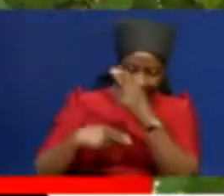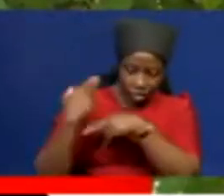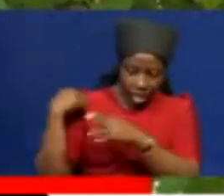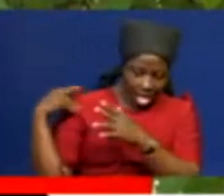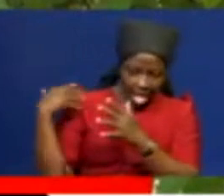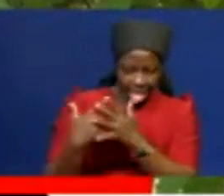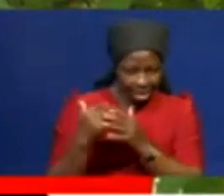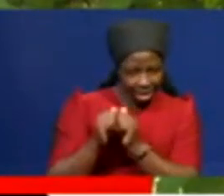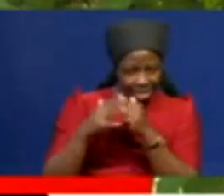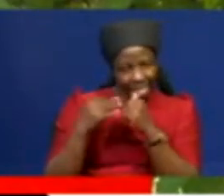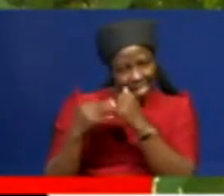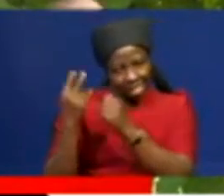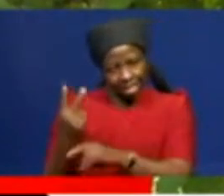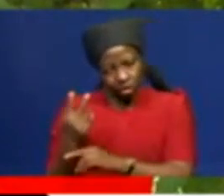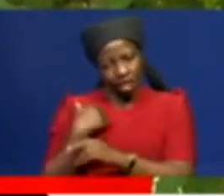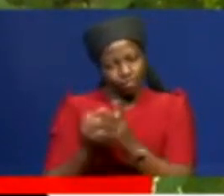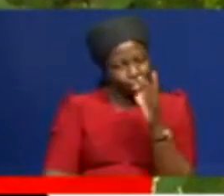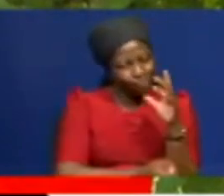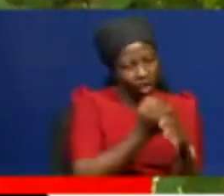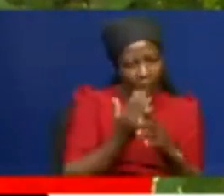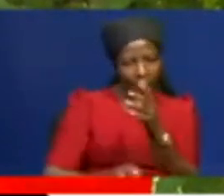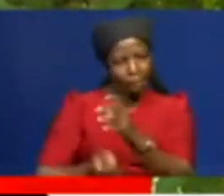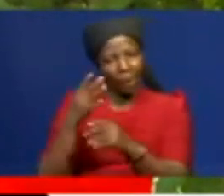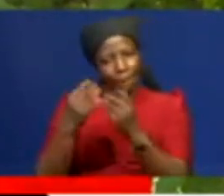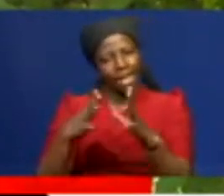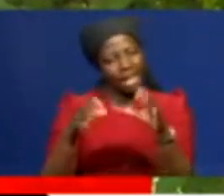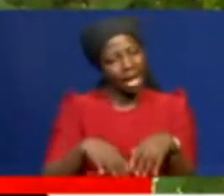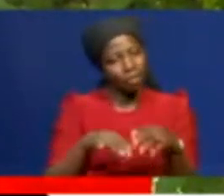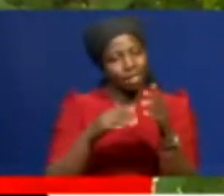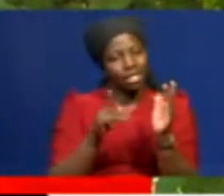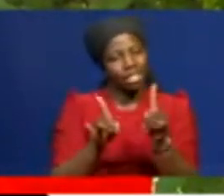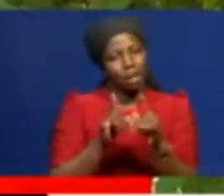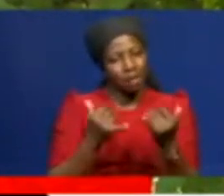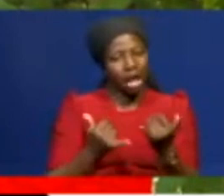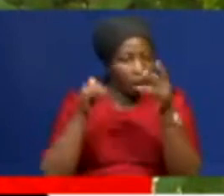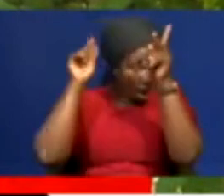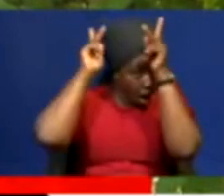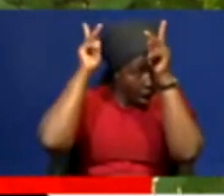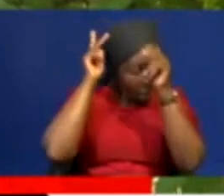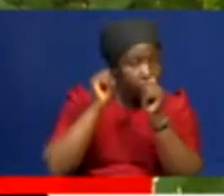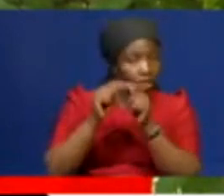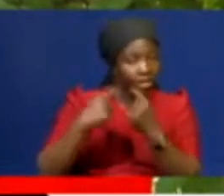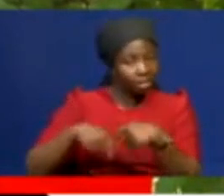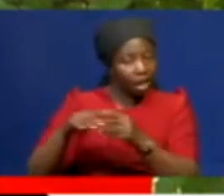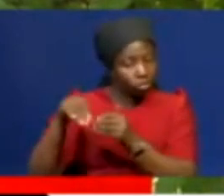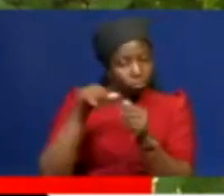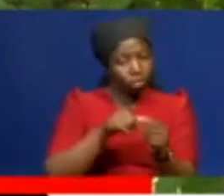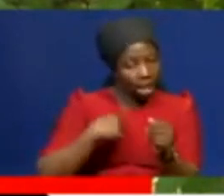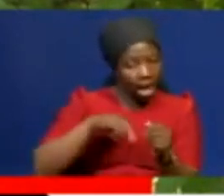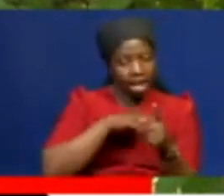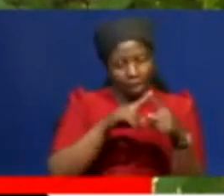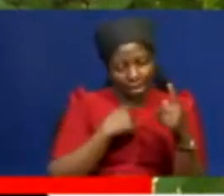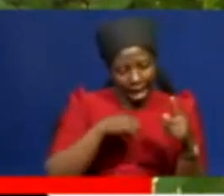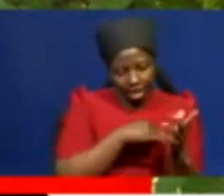so many clubs. Mm-hmm. Even the Kakamega side that is now coming in, becoming trying to overtake us. Mm-hmm. But now we are also regaining our